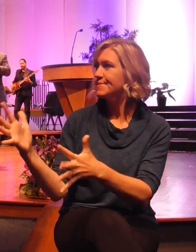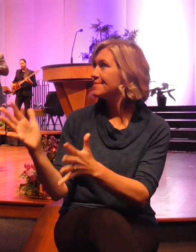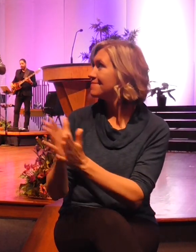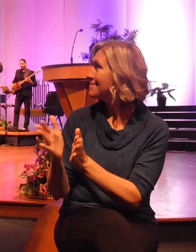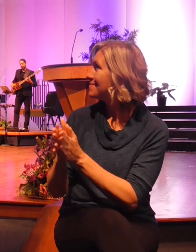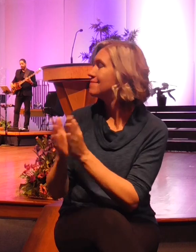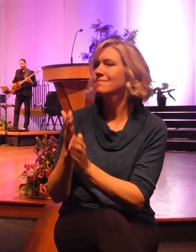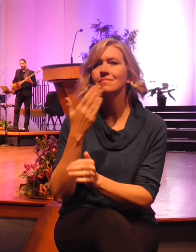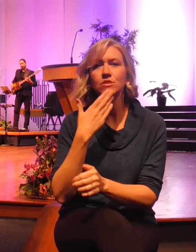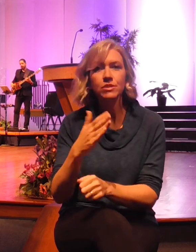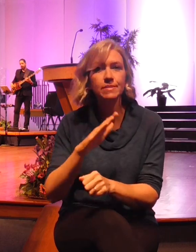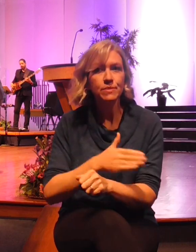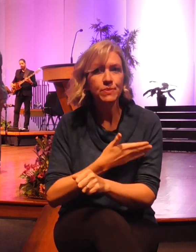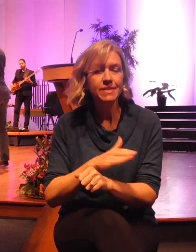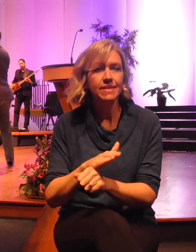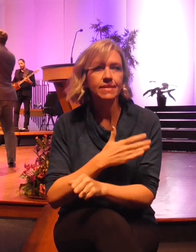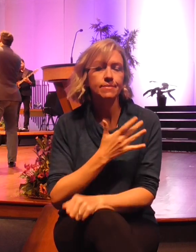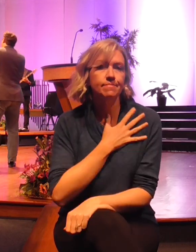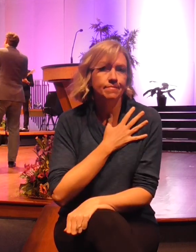good music.